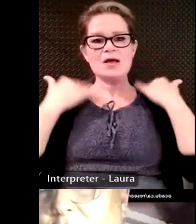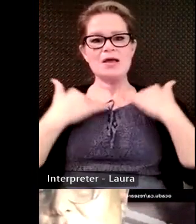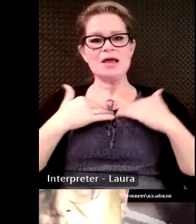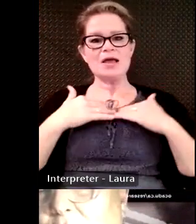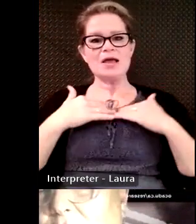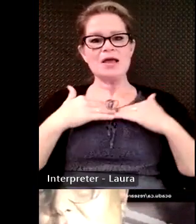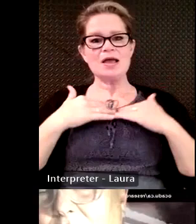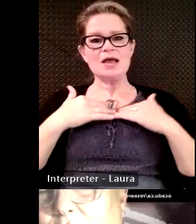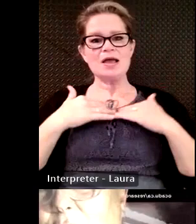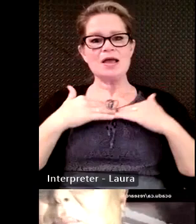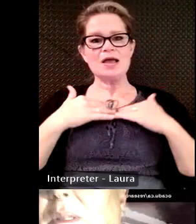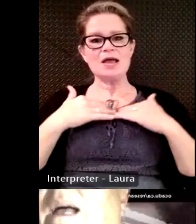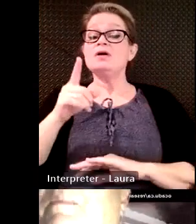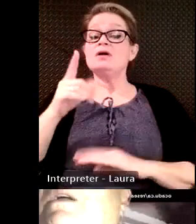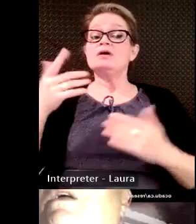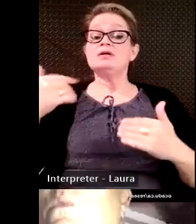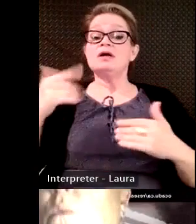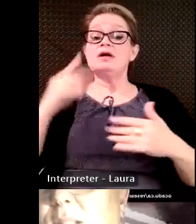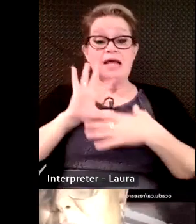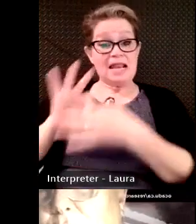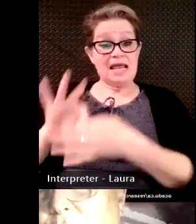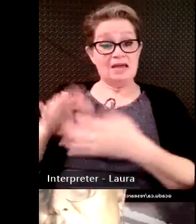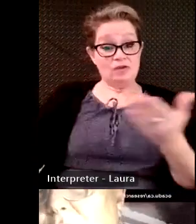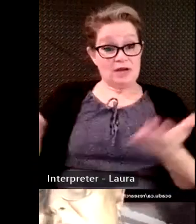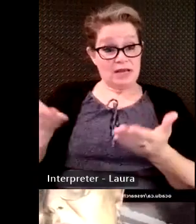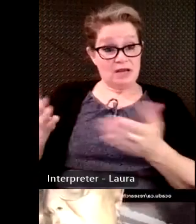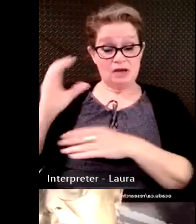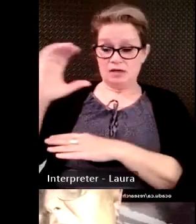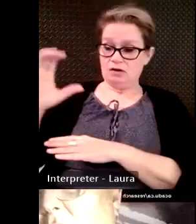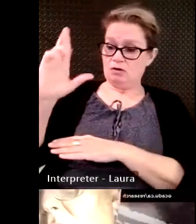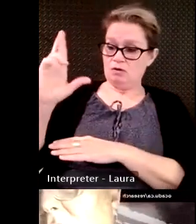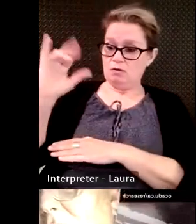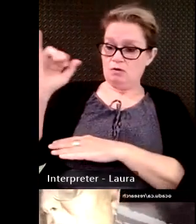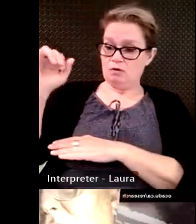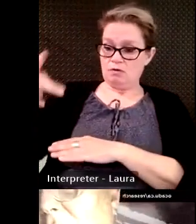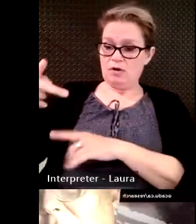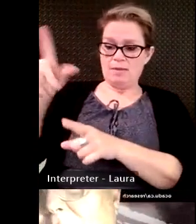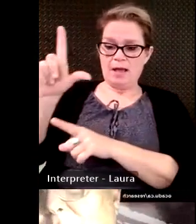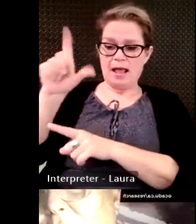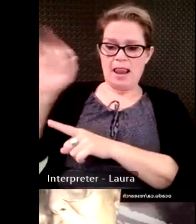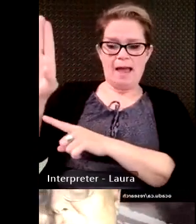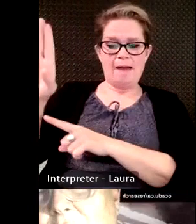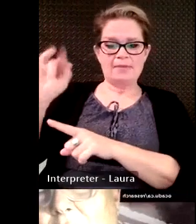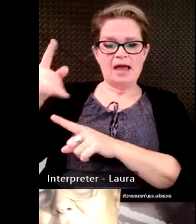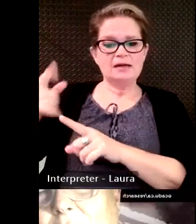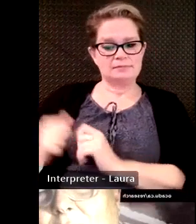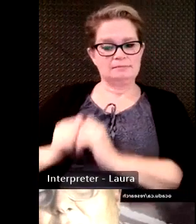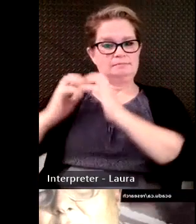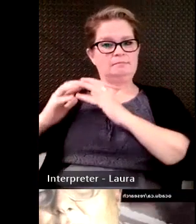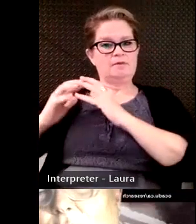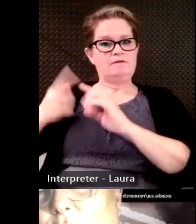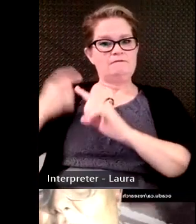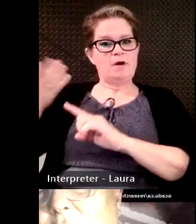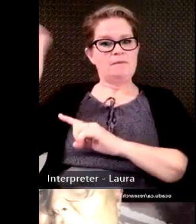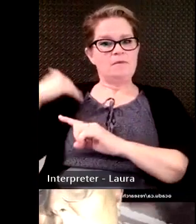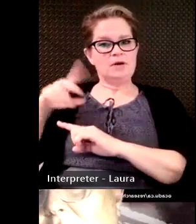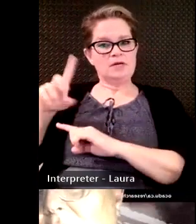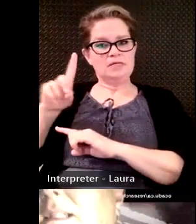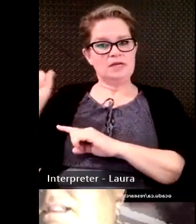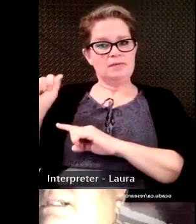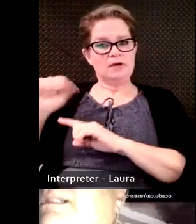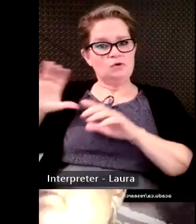Research Inclusive Practices, or CRIP Lab, was birthed from the Disability Caucus, which I established and led for over a